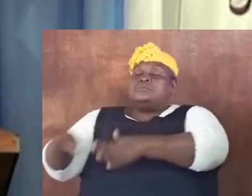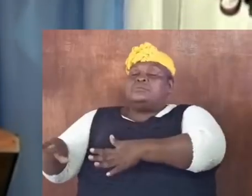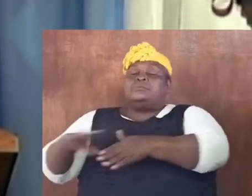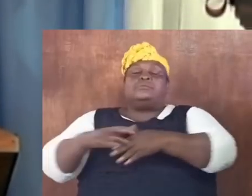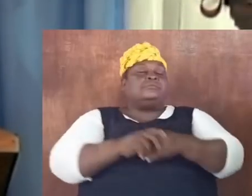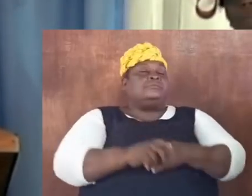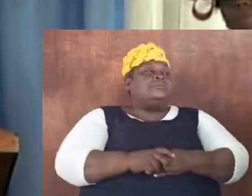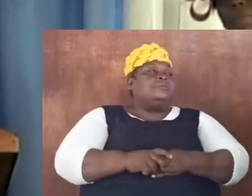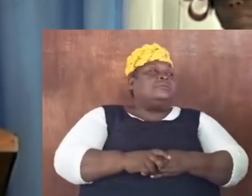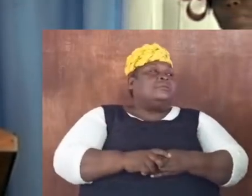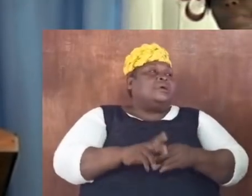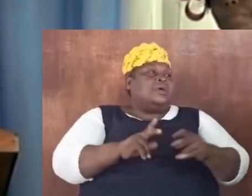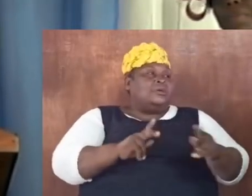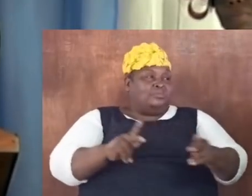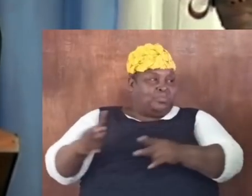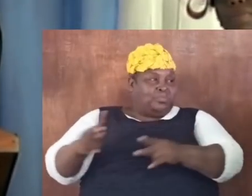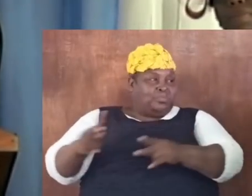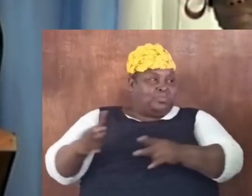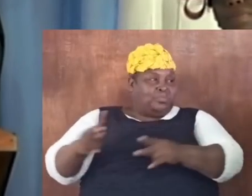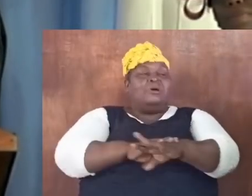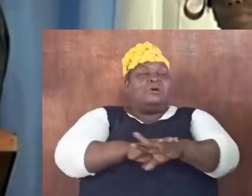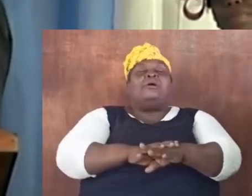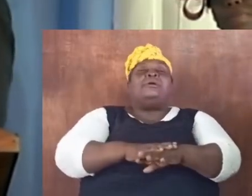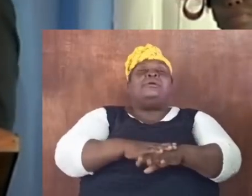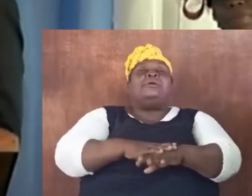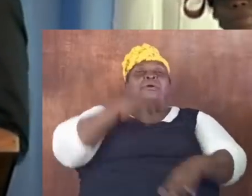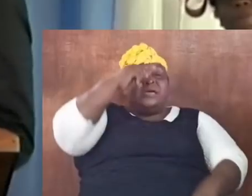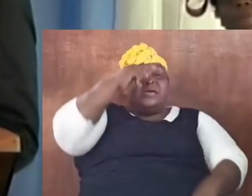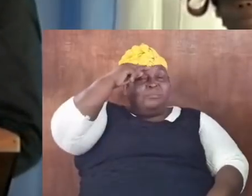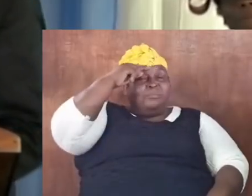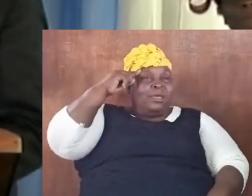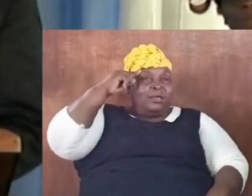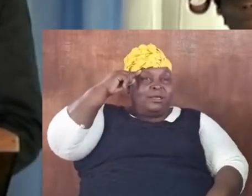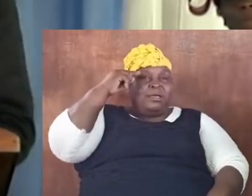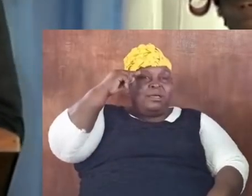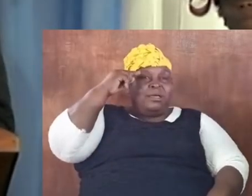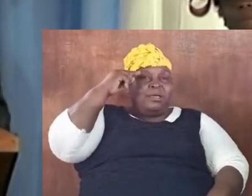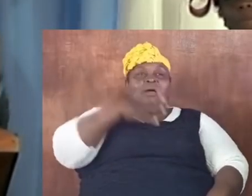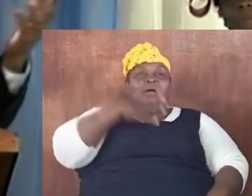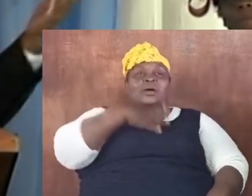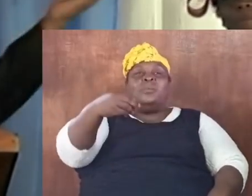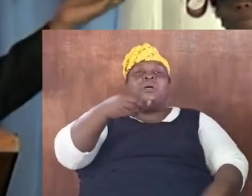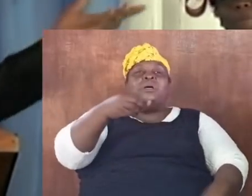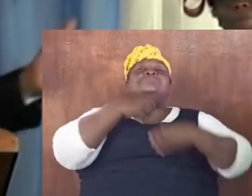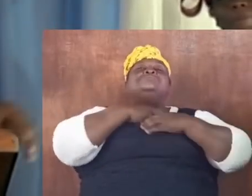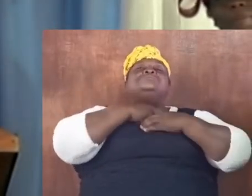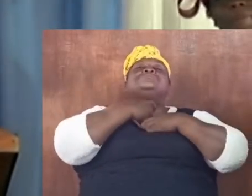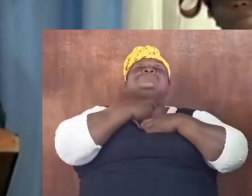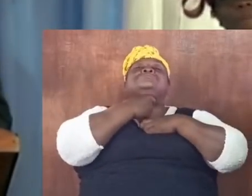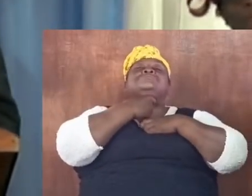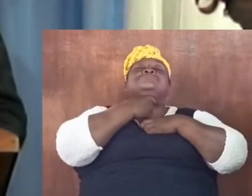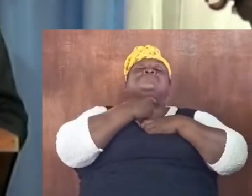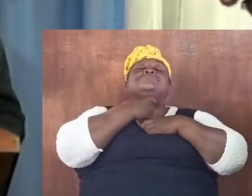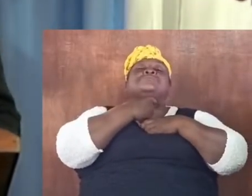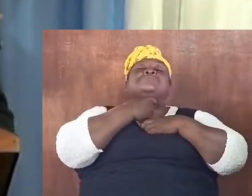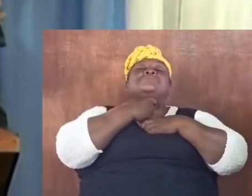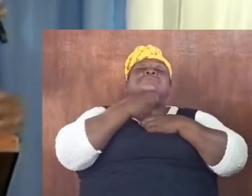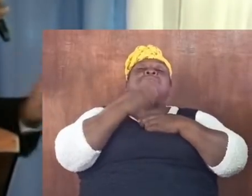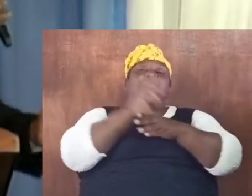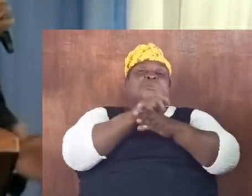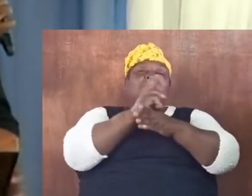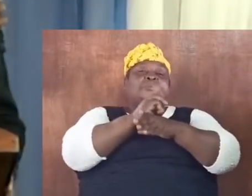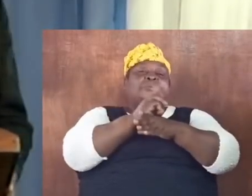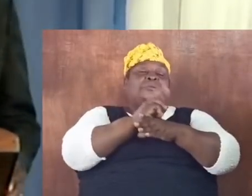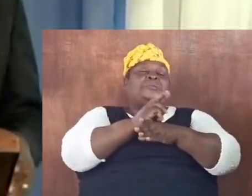and put on a black and white tie, which I think I wore the other day.